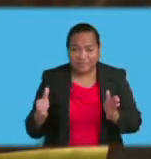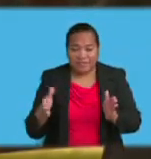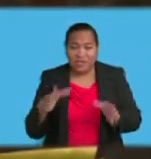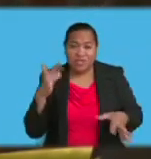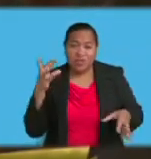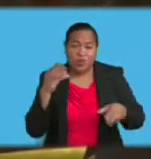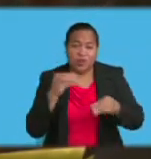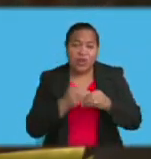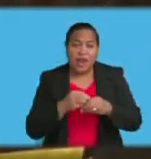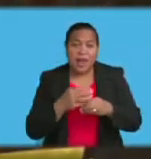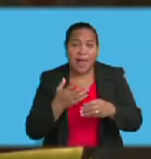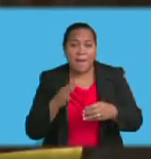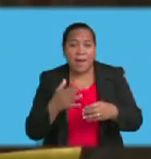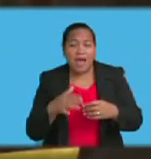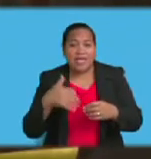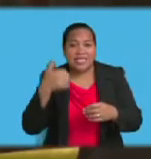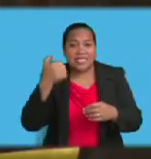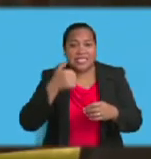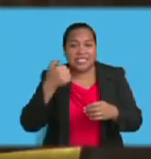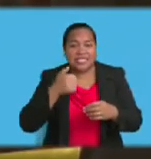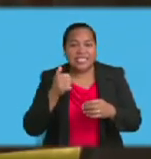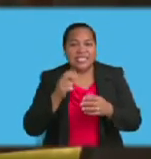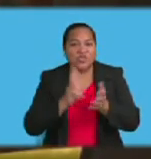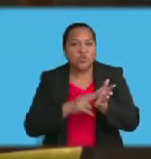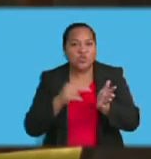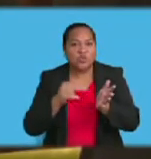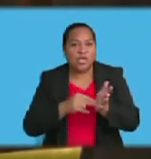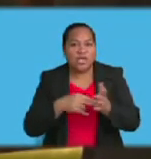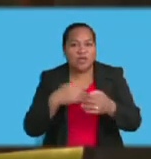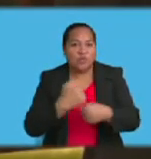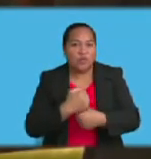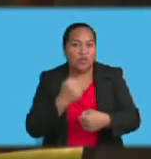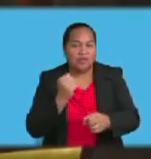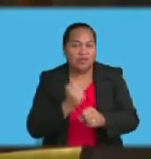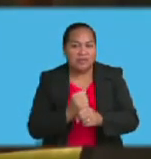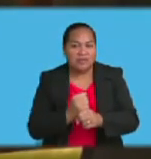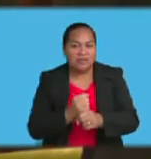about 60 New Zealand projects worth